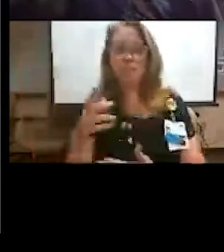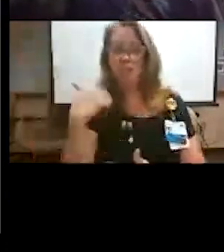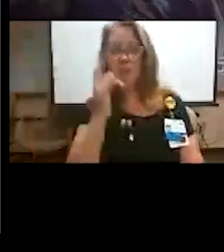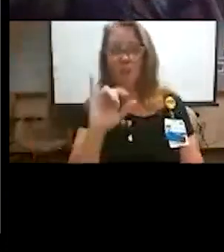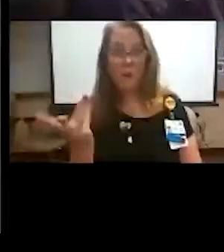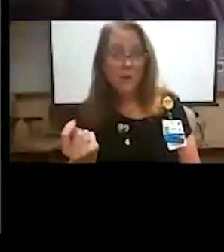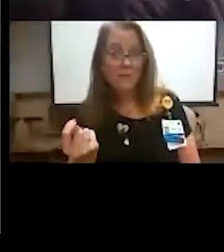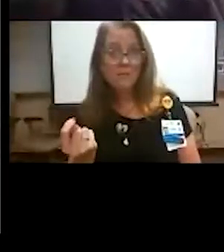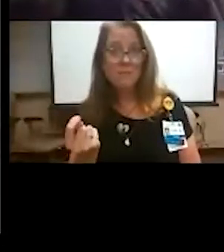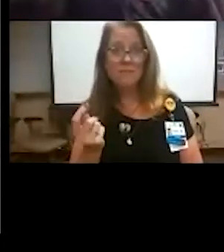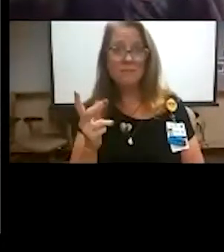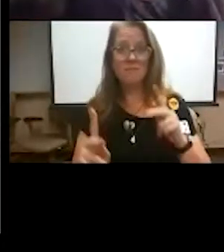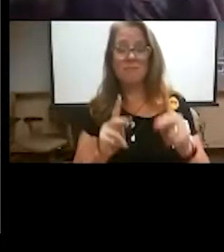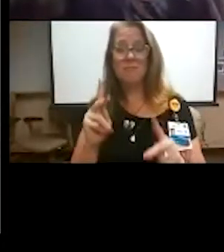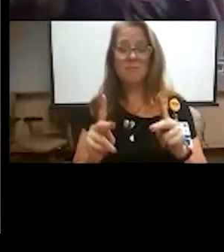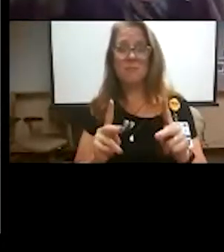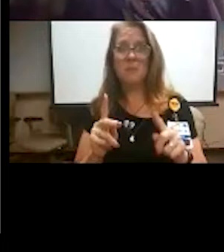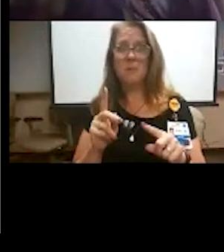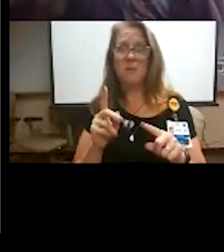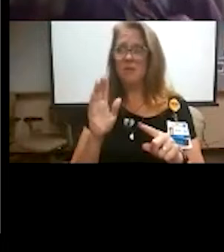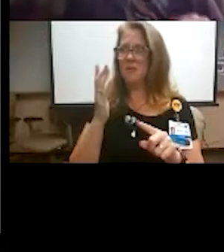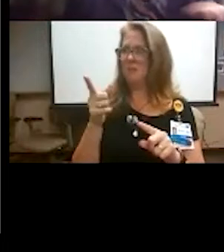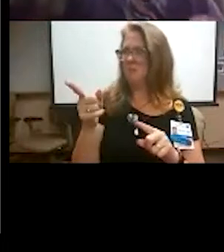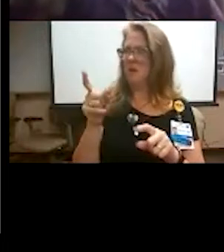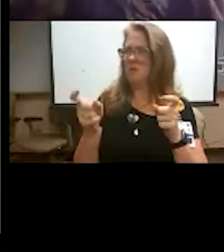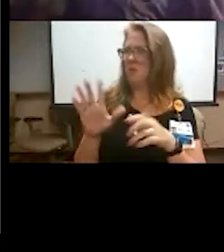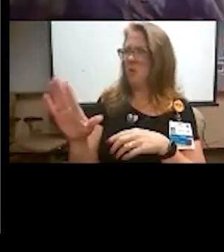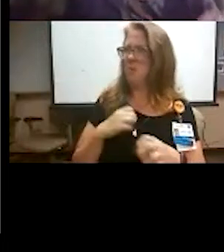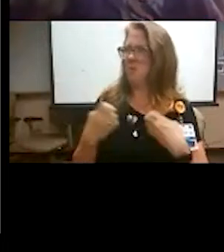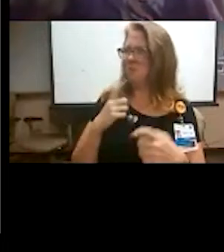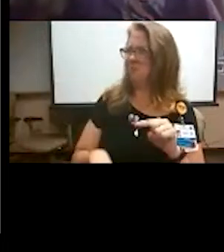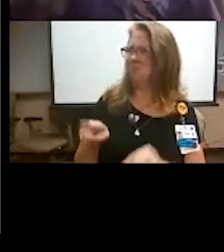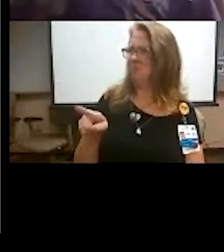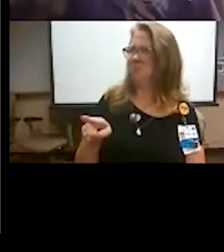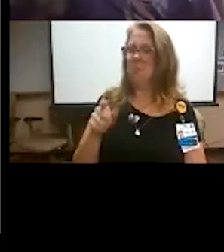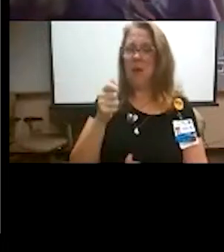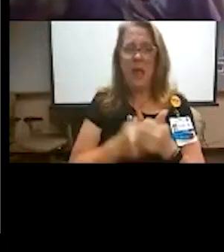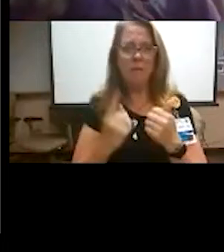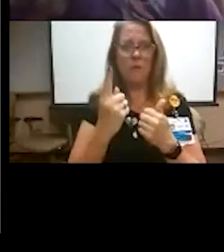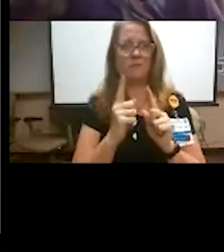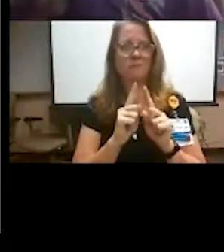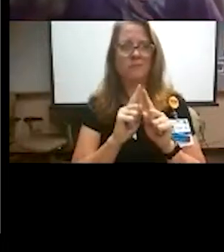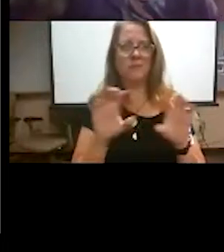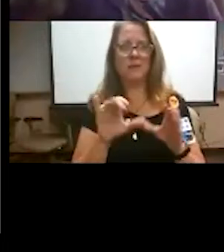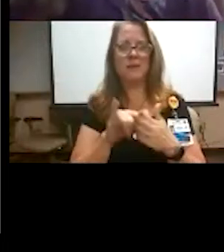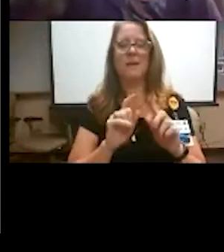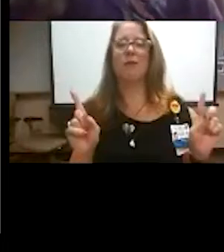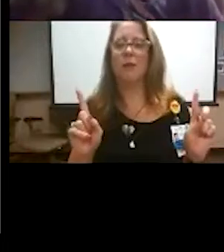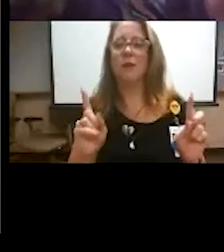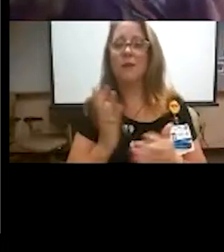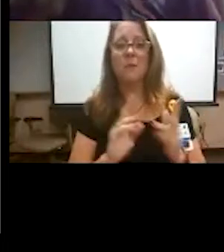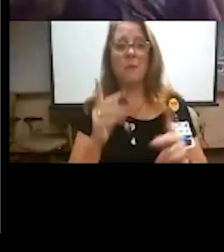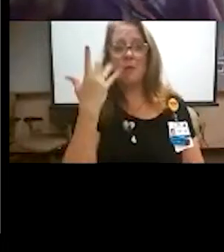Well, it looks like people can control their emotions, but everybody does it individually differently. So some people look like the